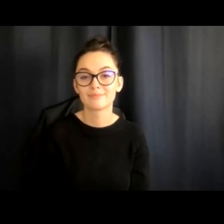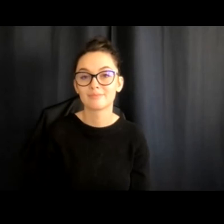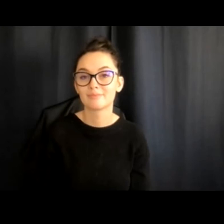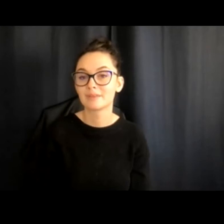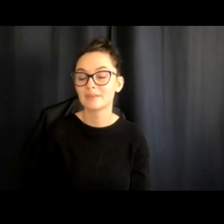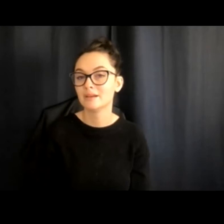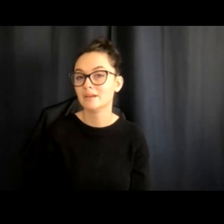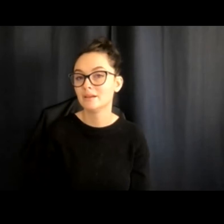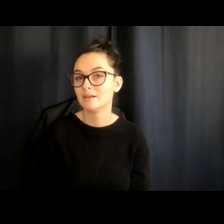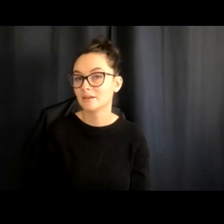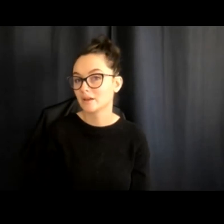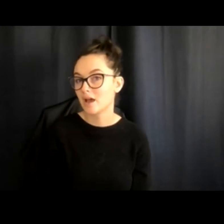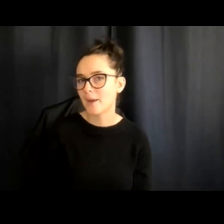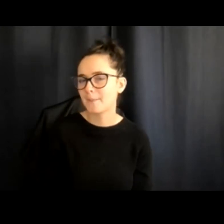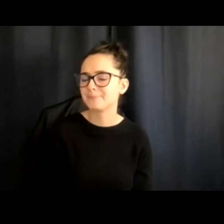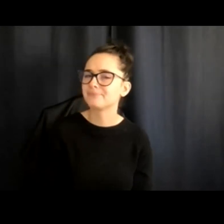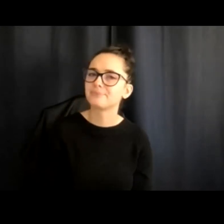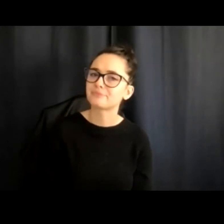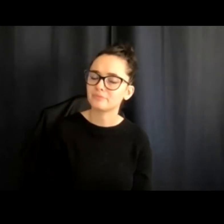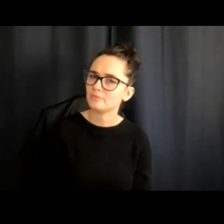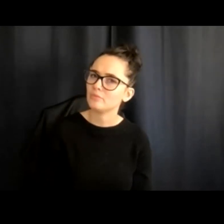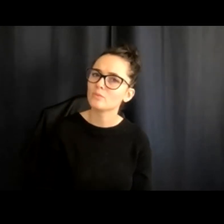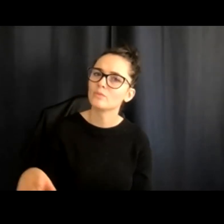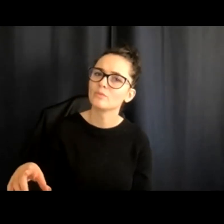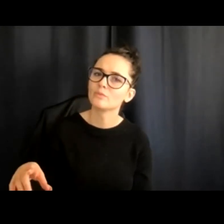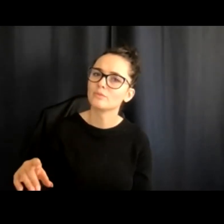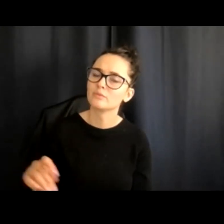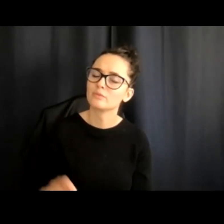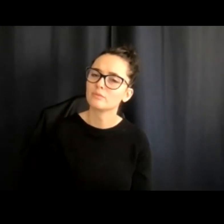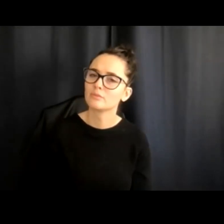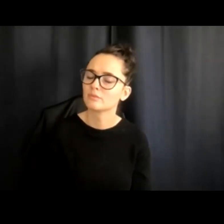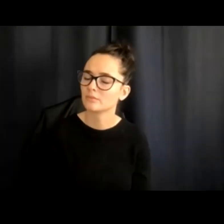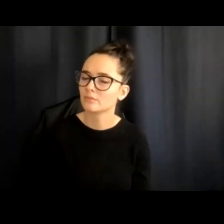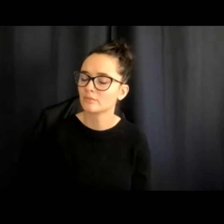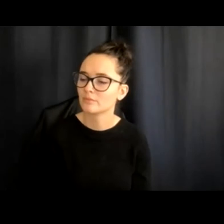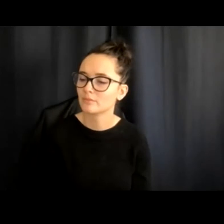Where did the whale get